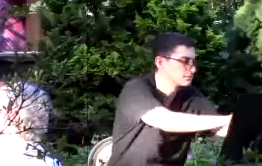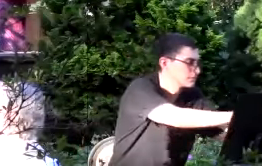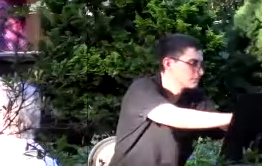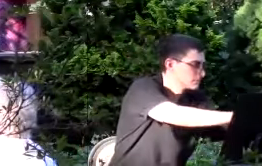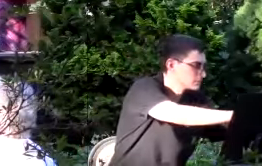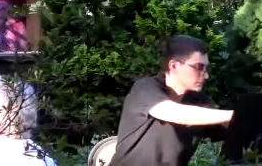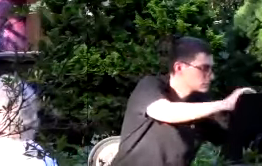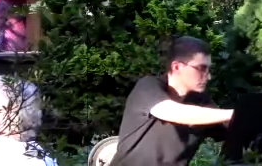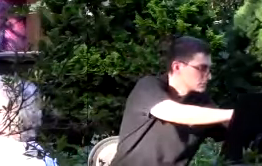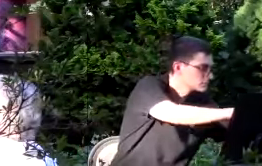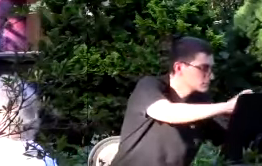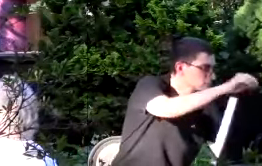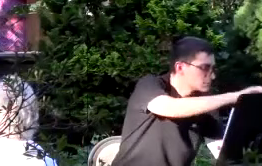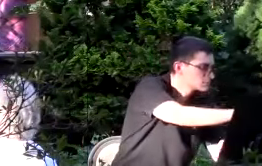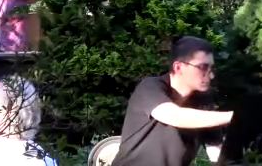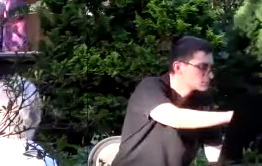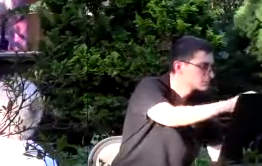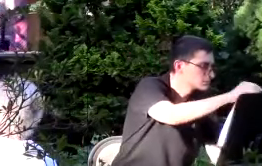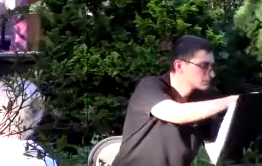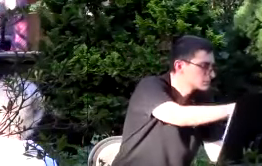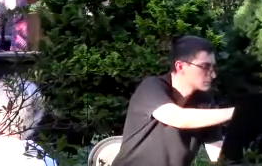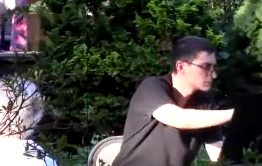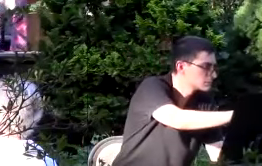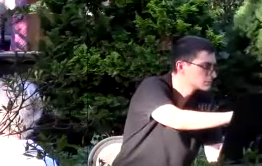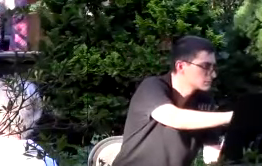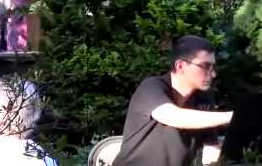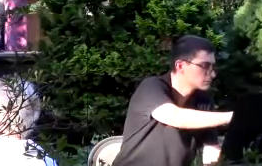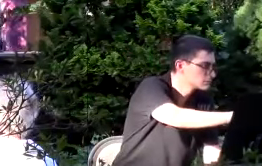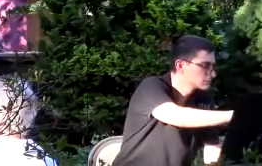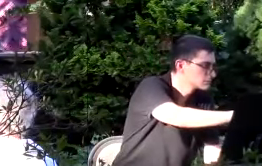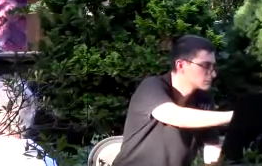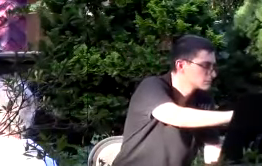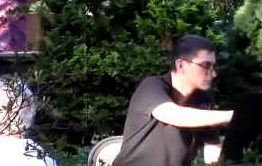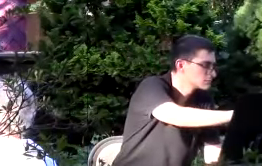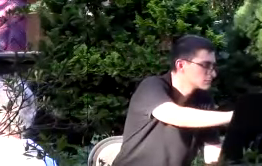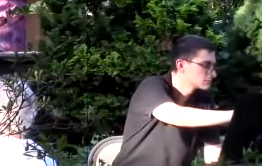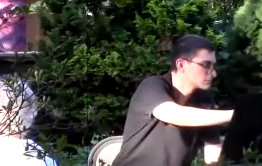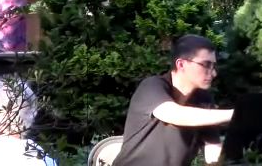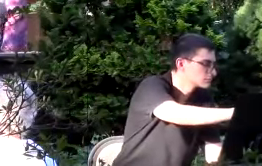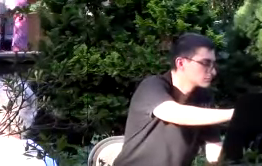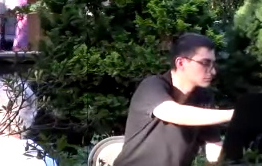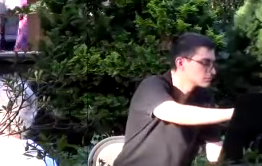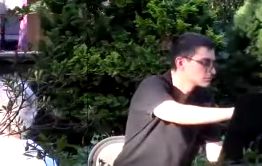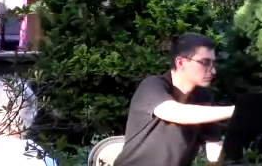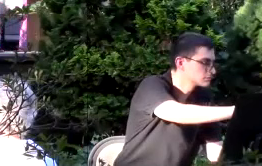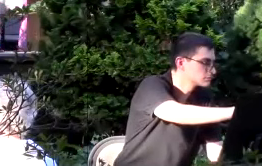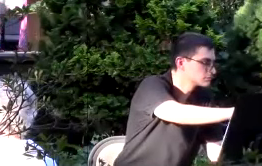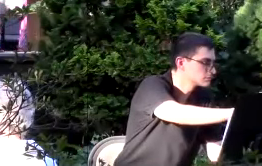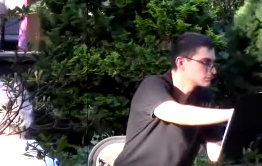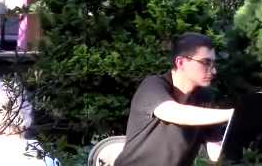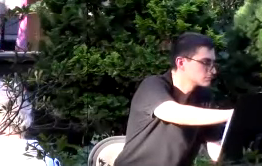negavela, L'halech adodi, likrat likrat kala, Bnei bnei Shabbat